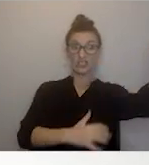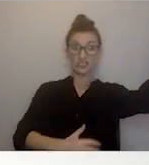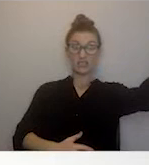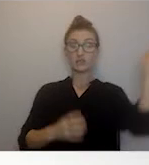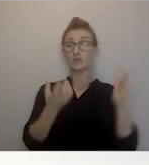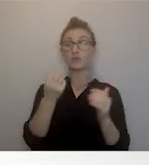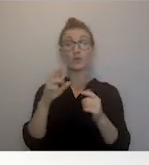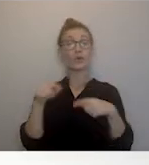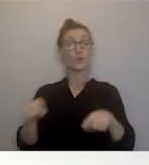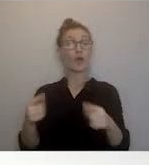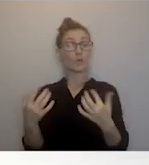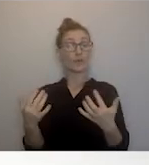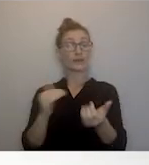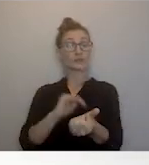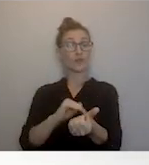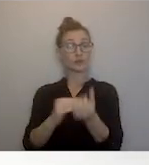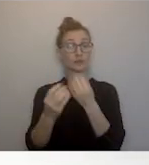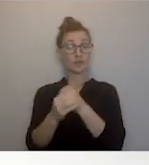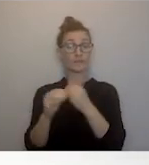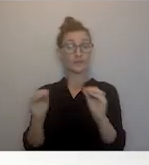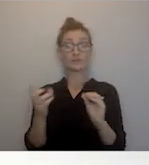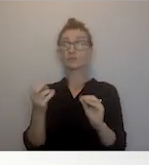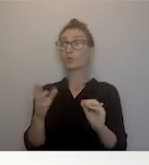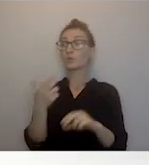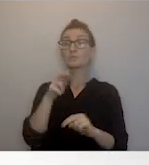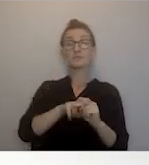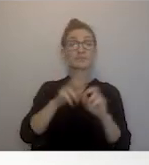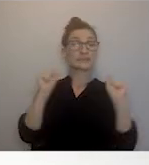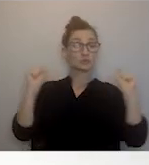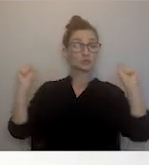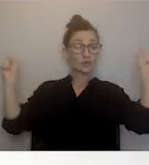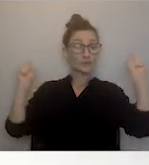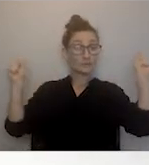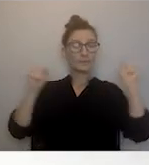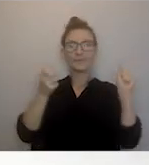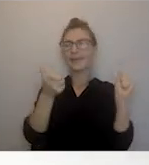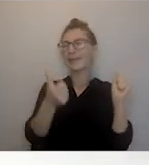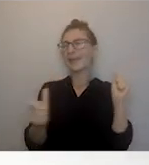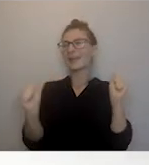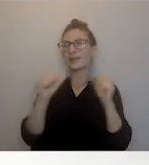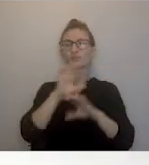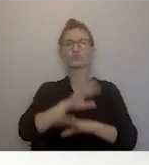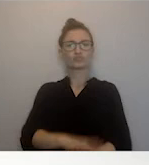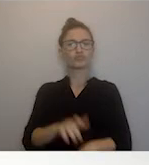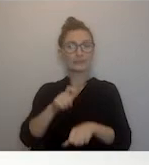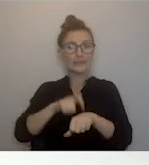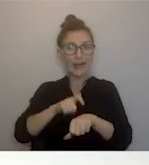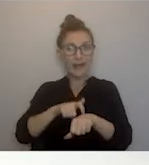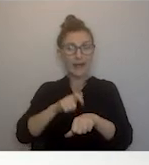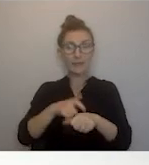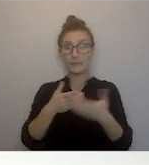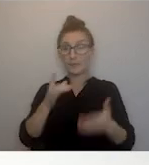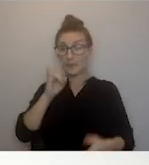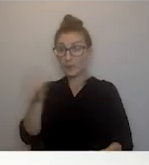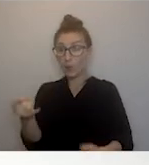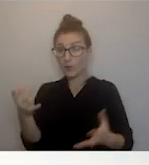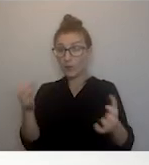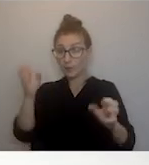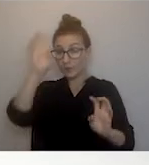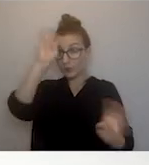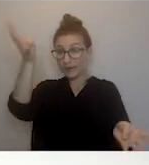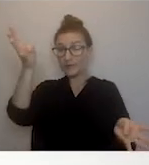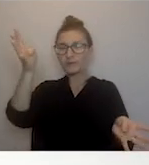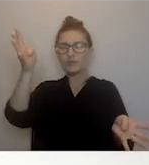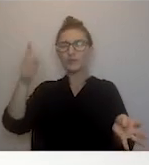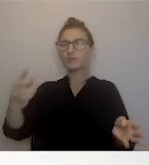works. And then while they're waiting at a doctor's office, or they're sitting, at a gym, any type of downtime where you're just like, man, I'm bored,